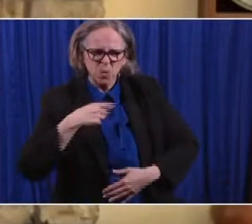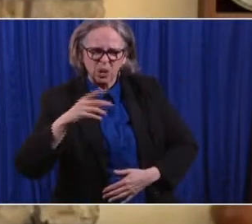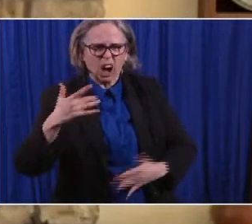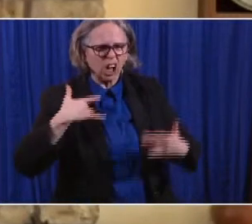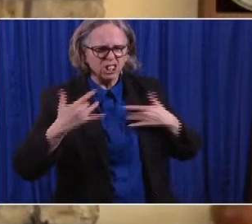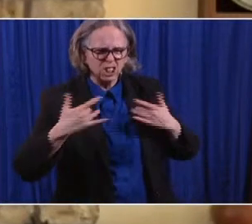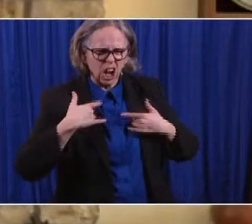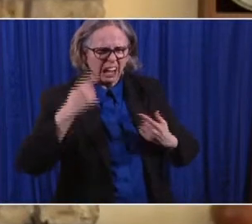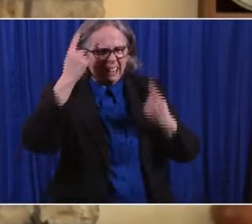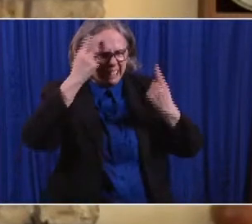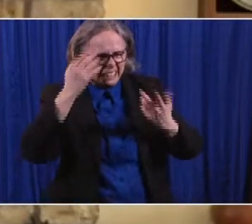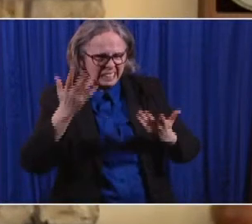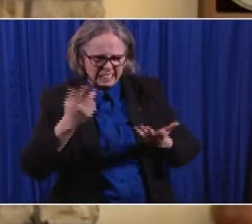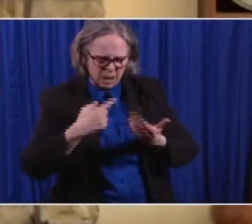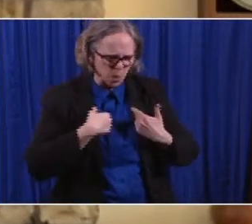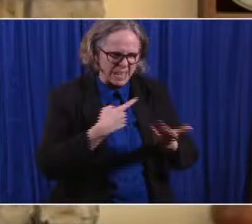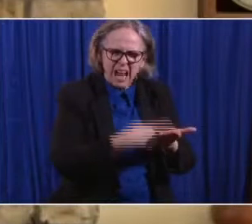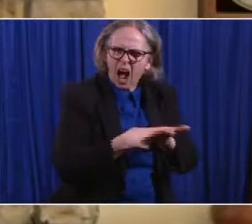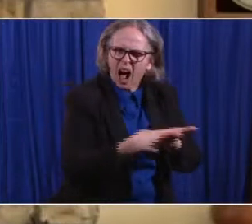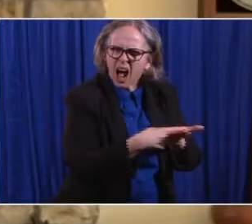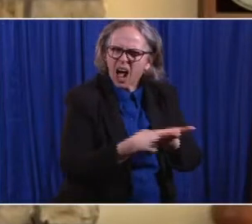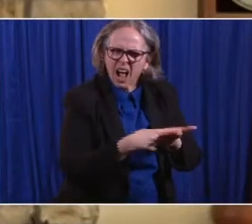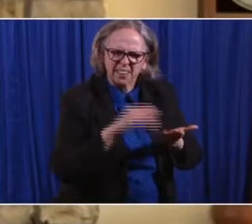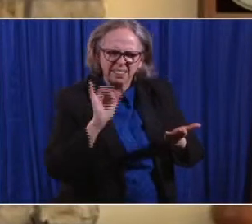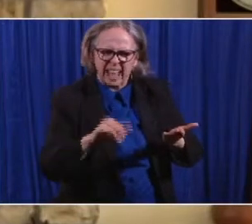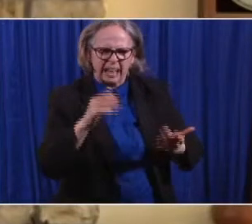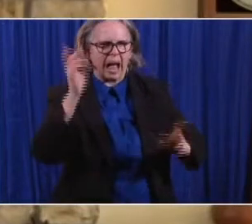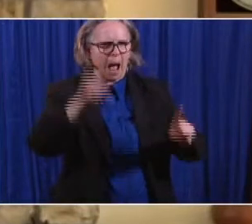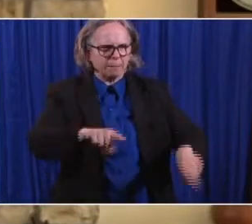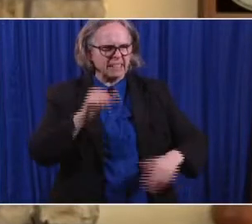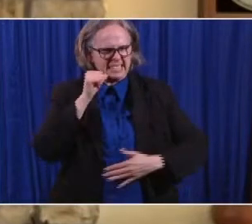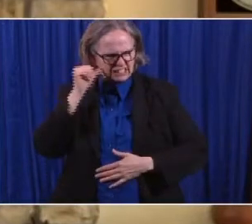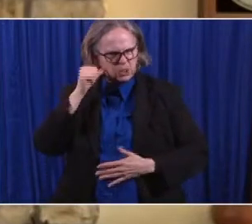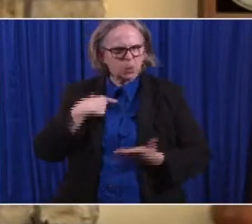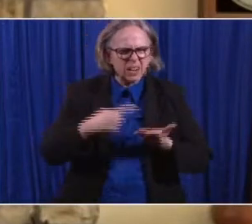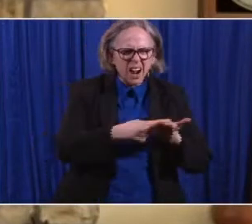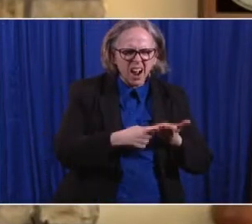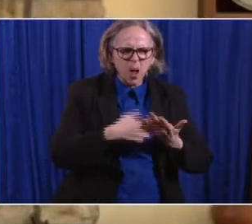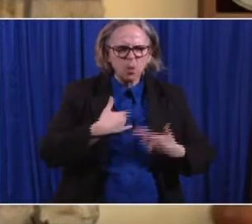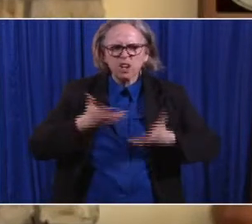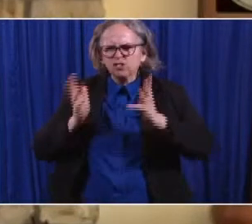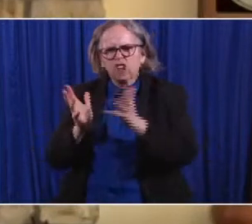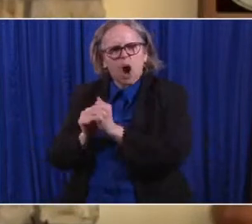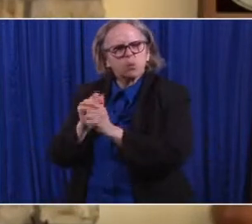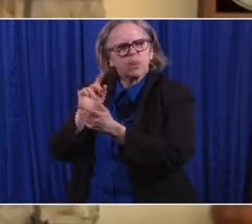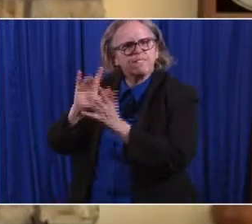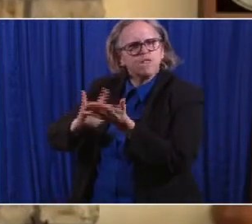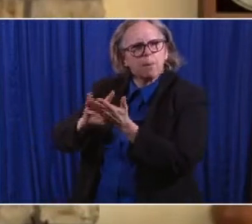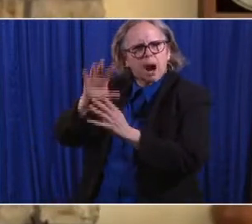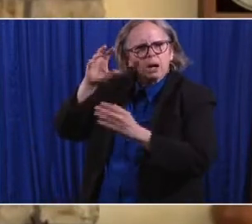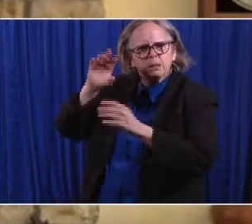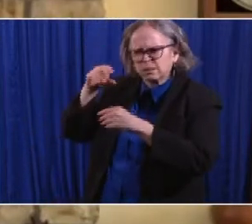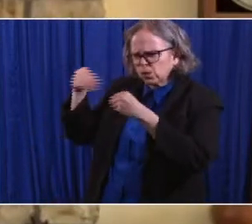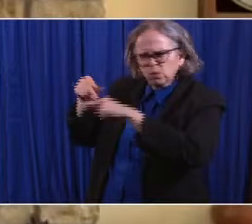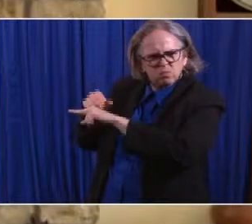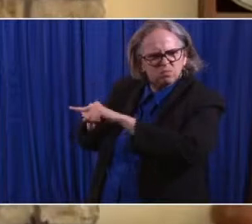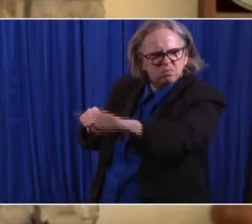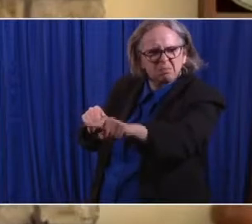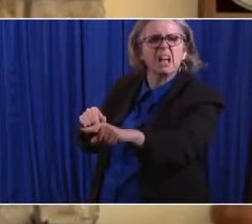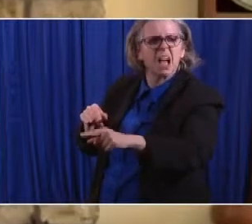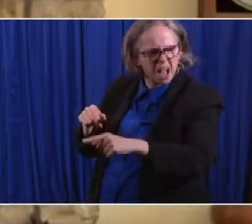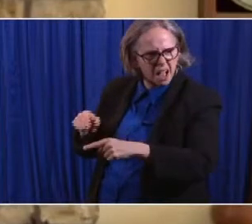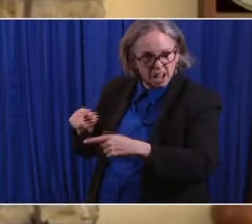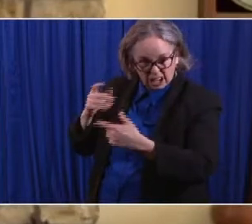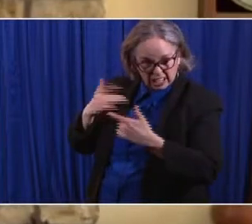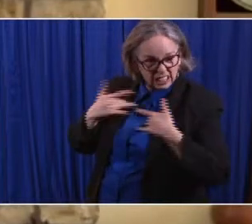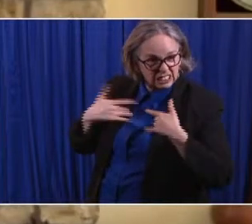things that we discussed yesterday in putting the final touches on this, is how long it would take for them to update